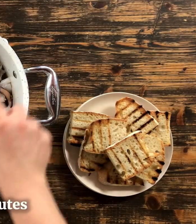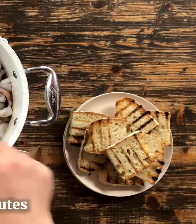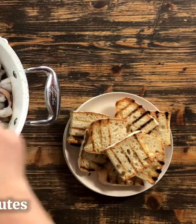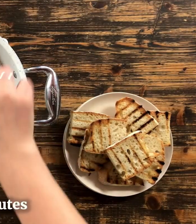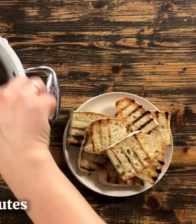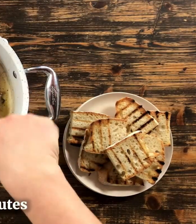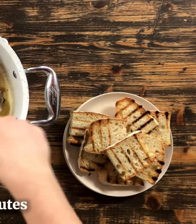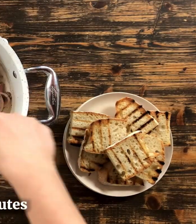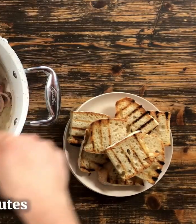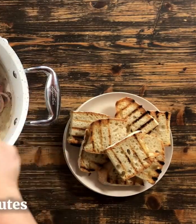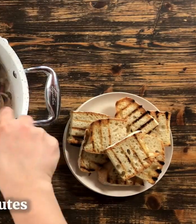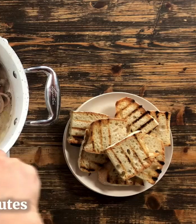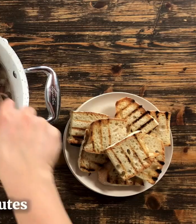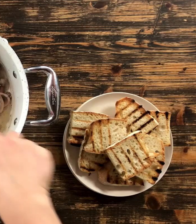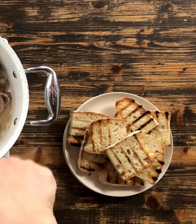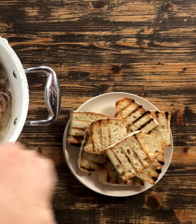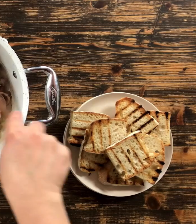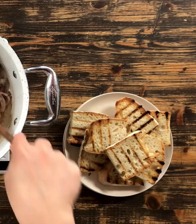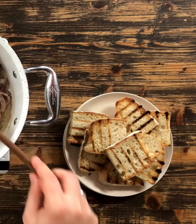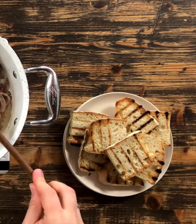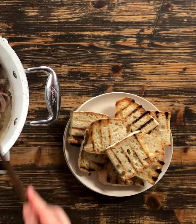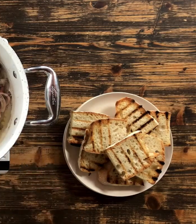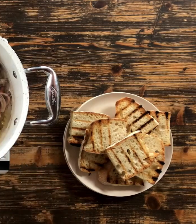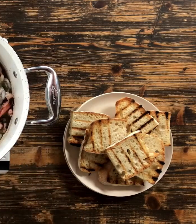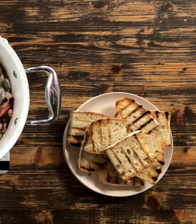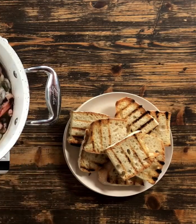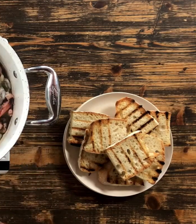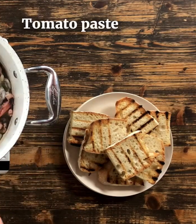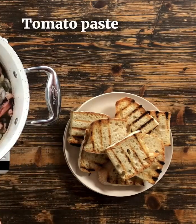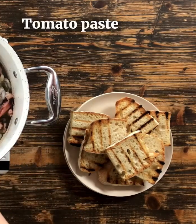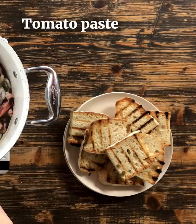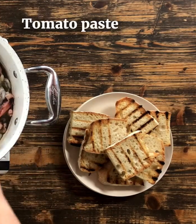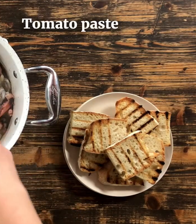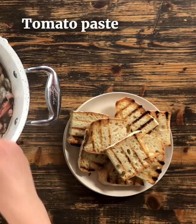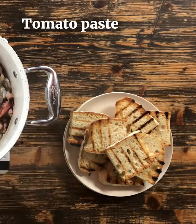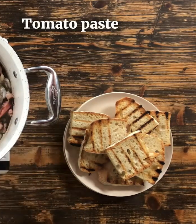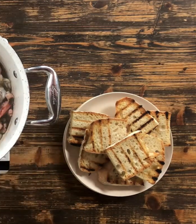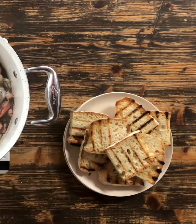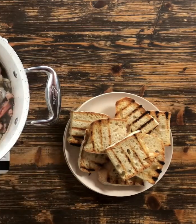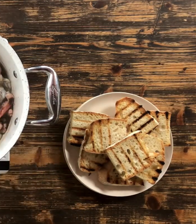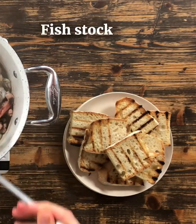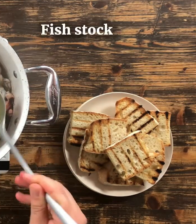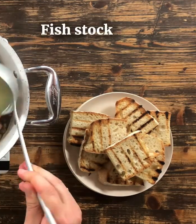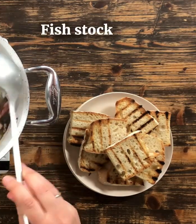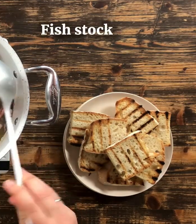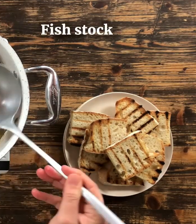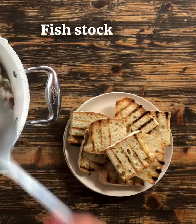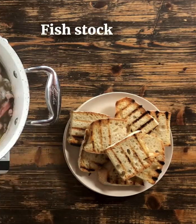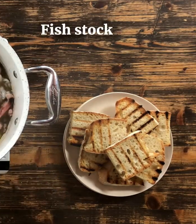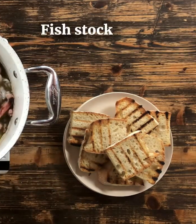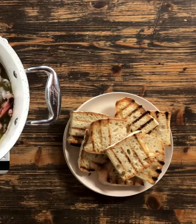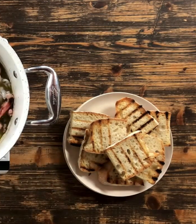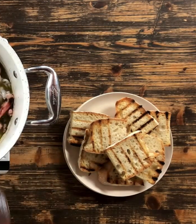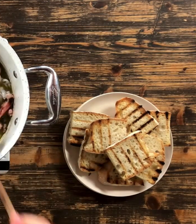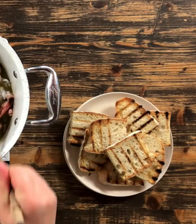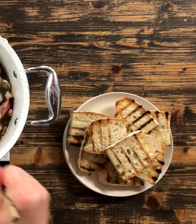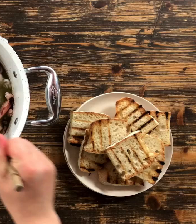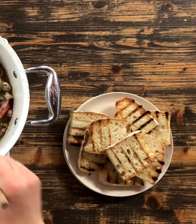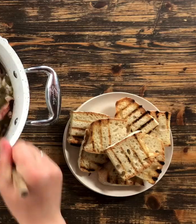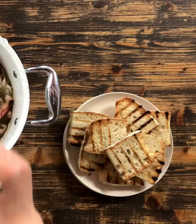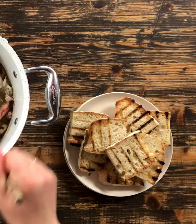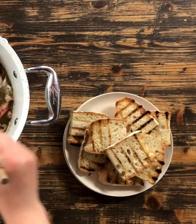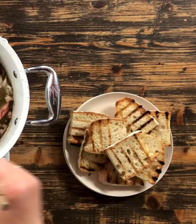the cuttlefish, stir and cook for another 3 minutes. Add the tomato paste and a ladleful of fish stock and